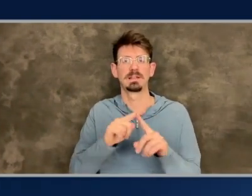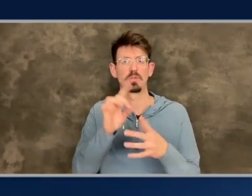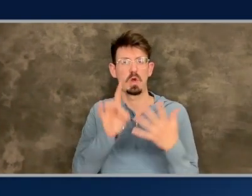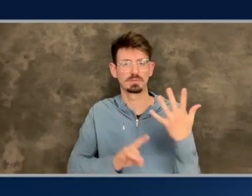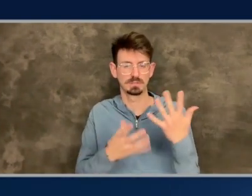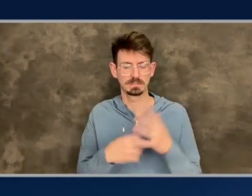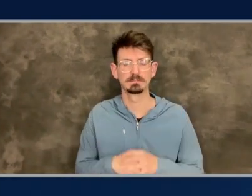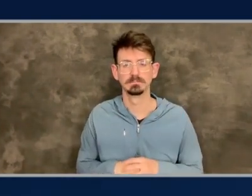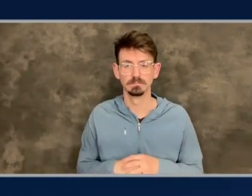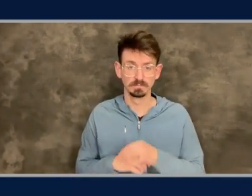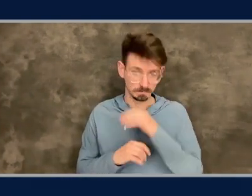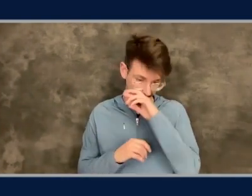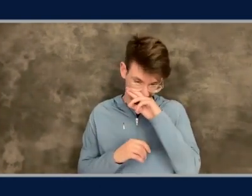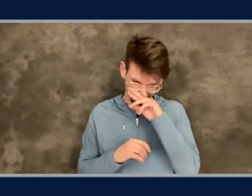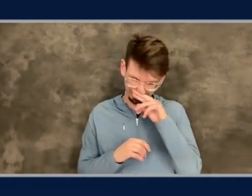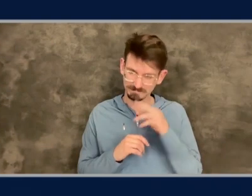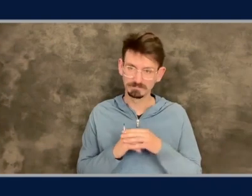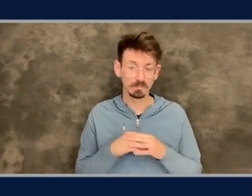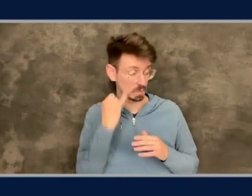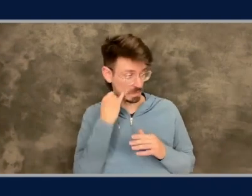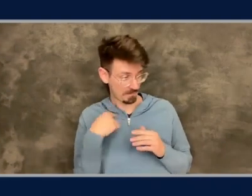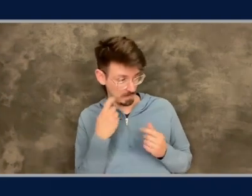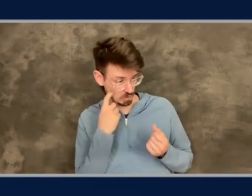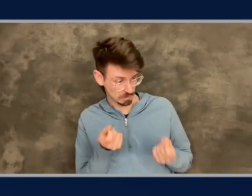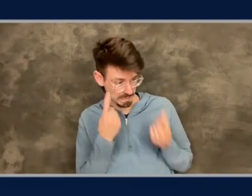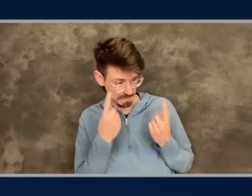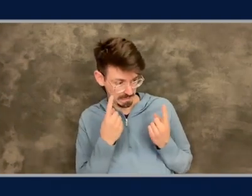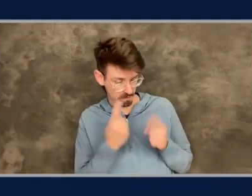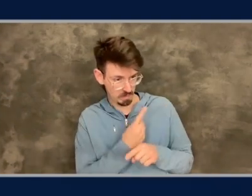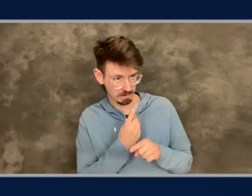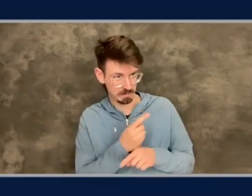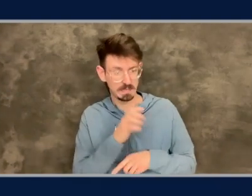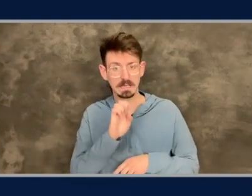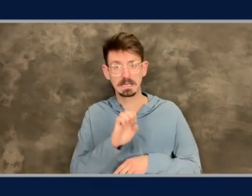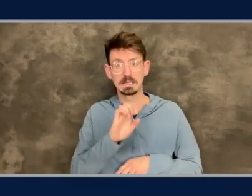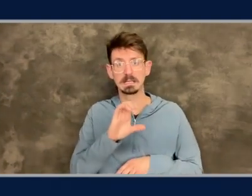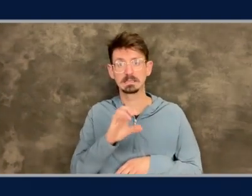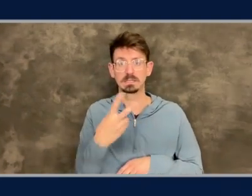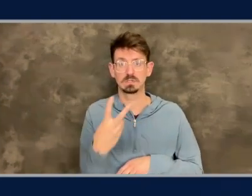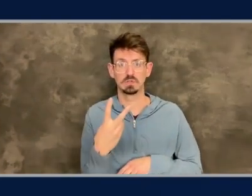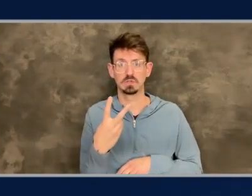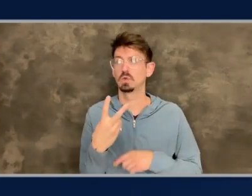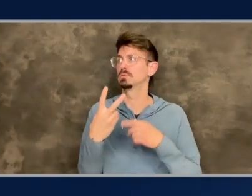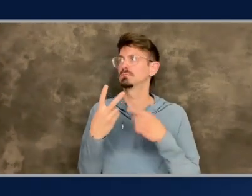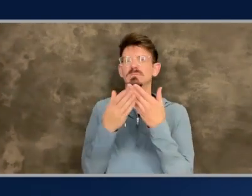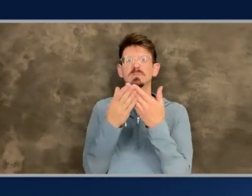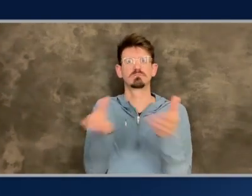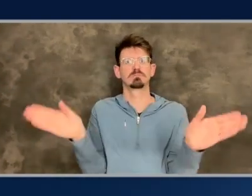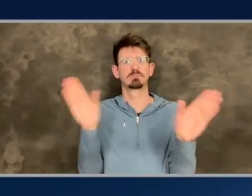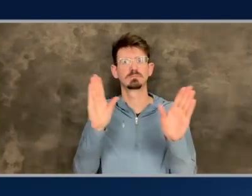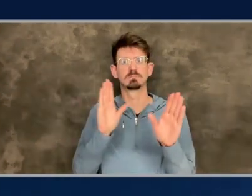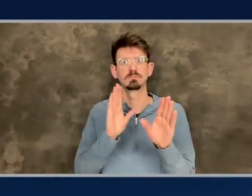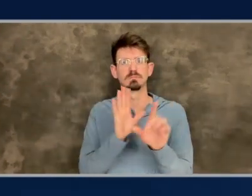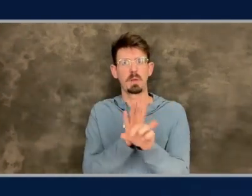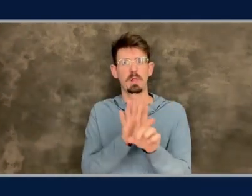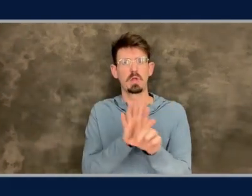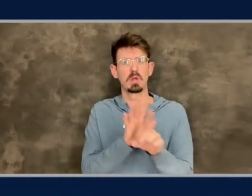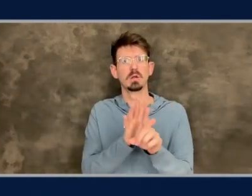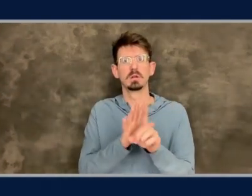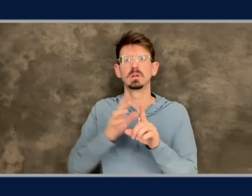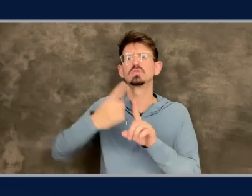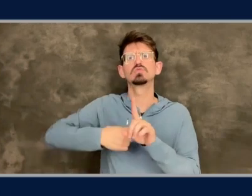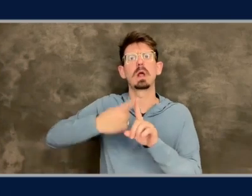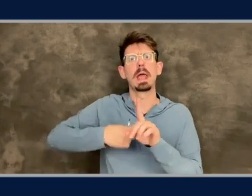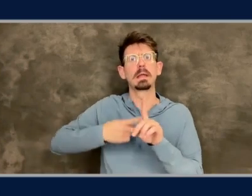so if I'm understanding this right, we have EC2 at large, and EC2 is those rentable servers that are running in the cloud.